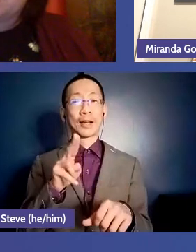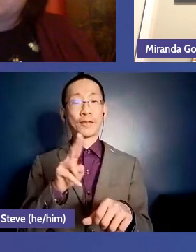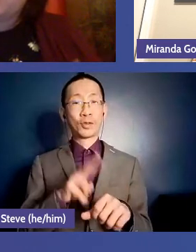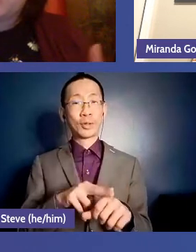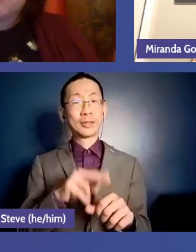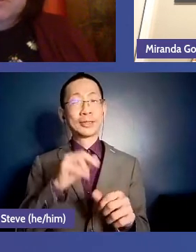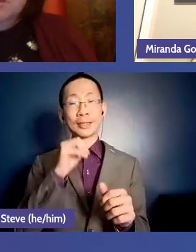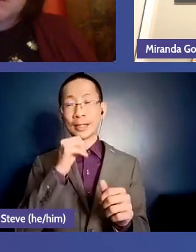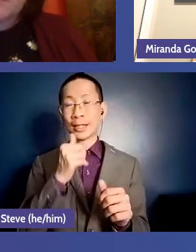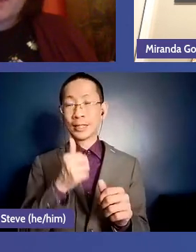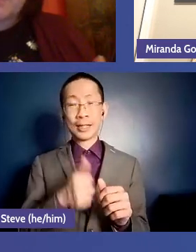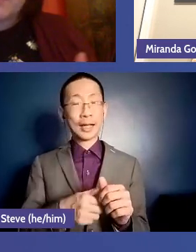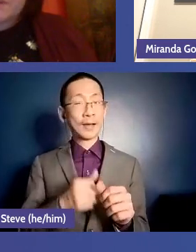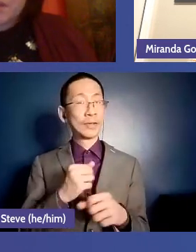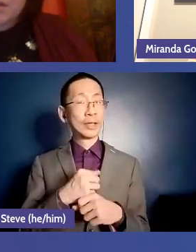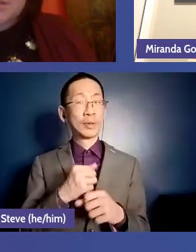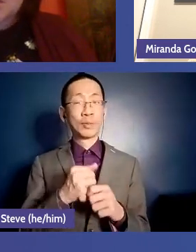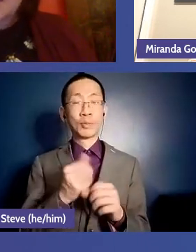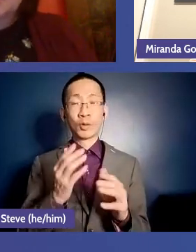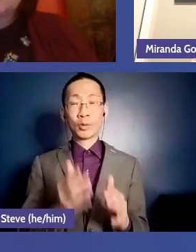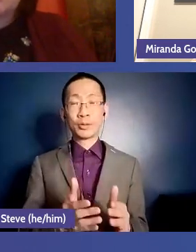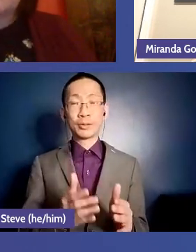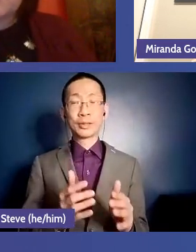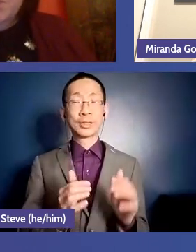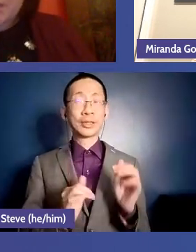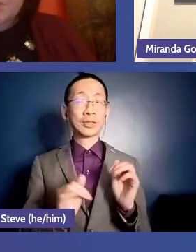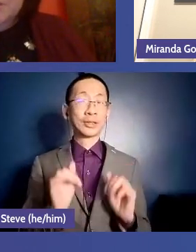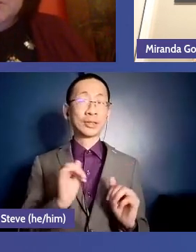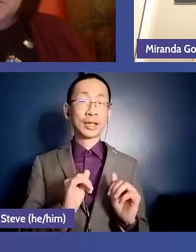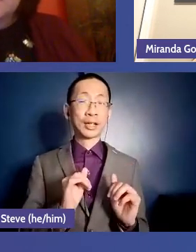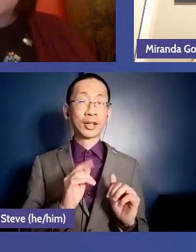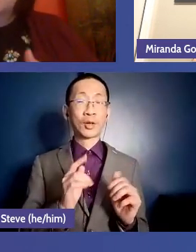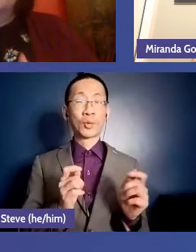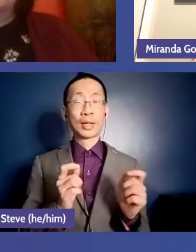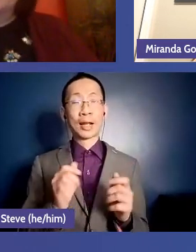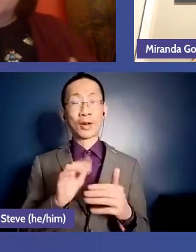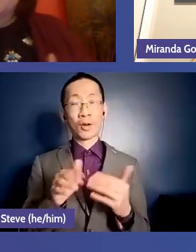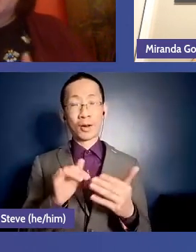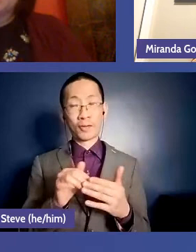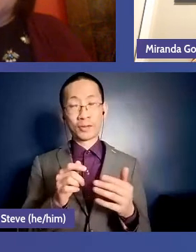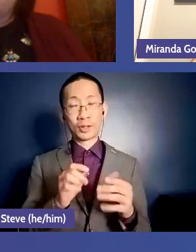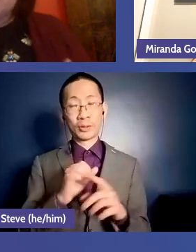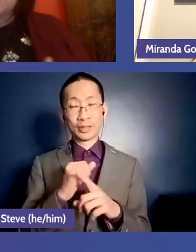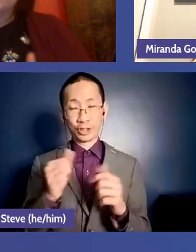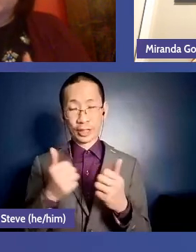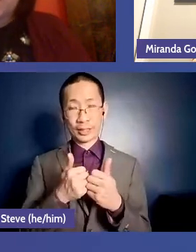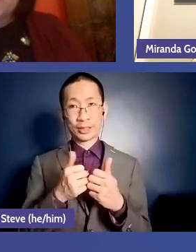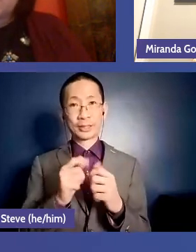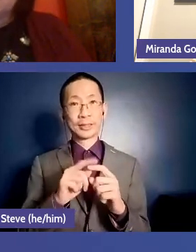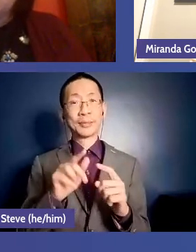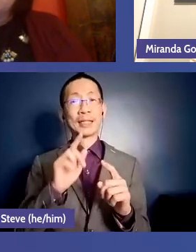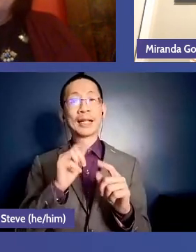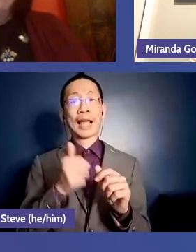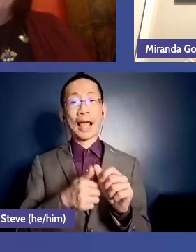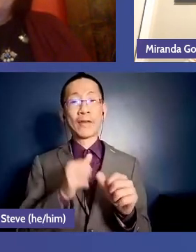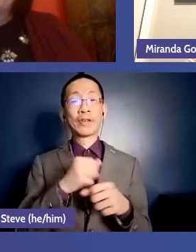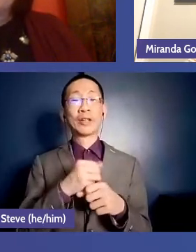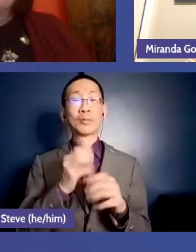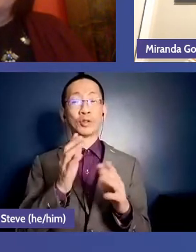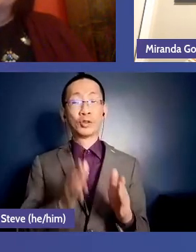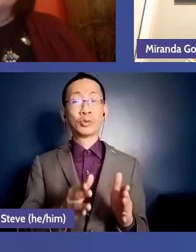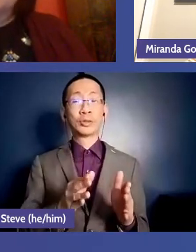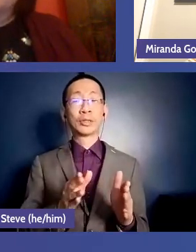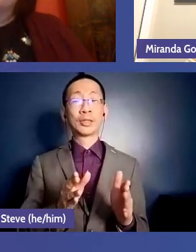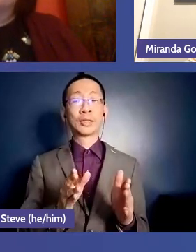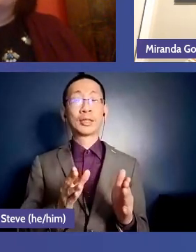every producer, not every theater is going to handle all of those challenges. That's not the remit for every single producer. But I think